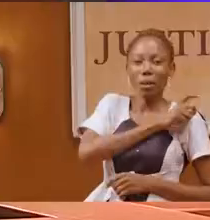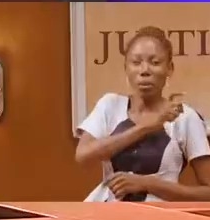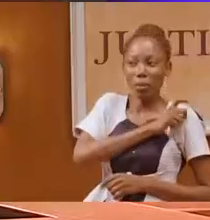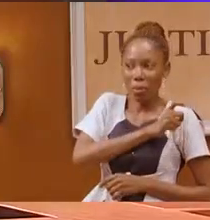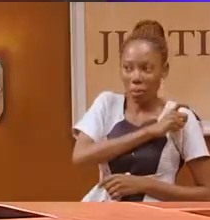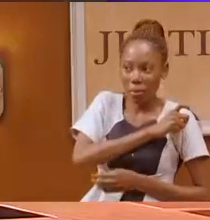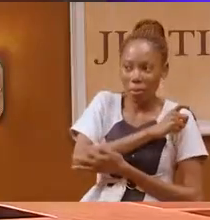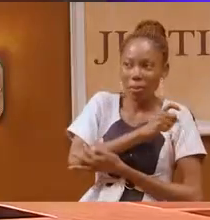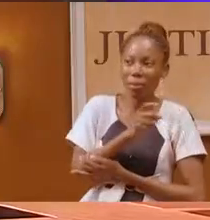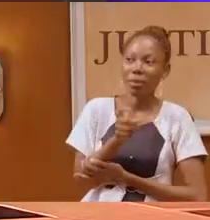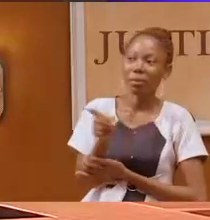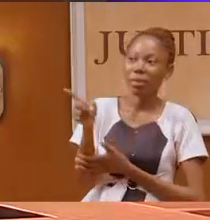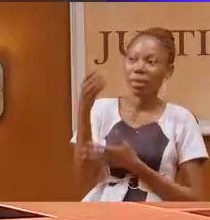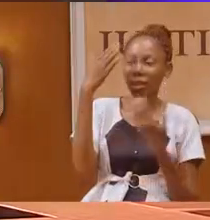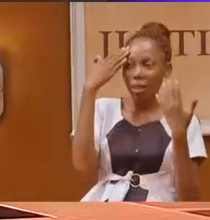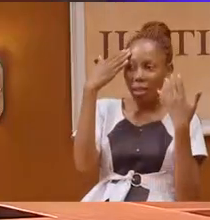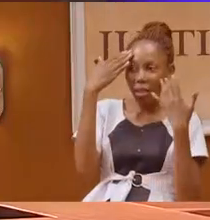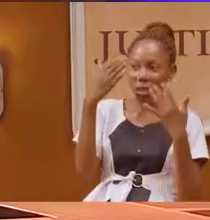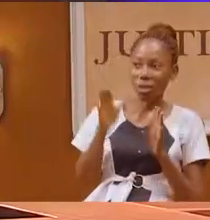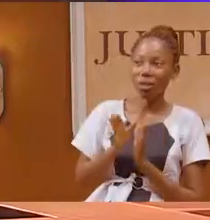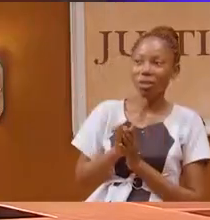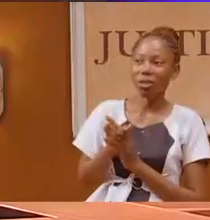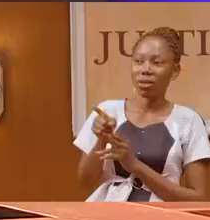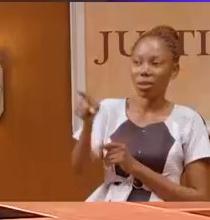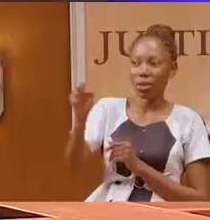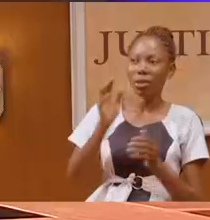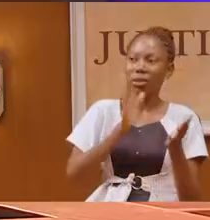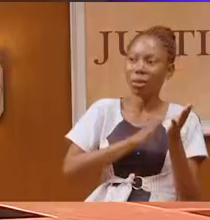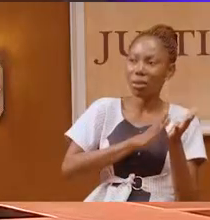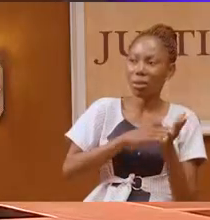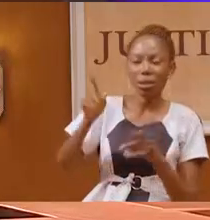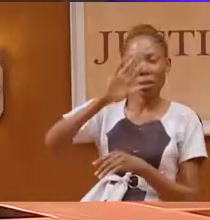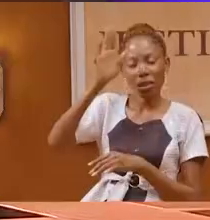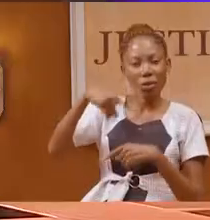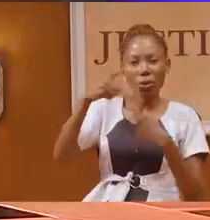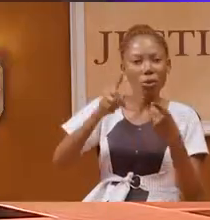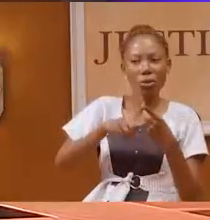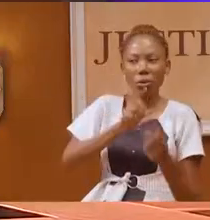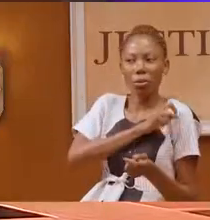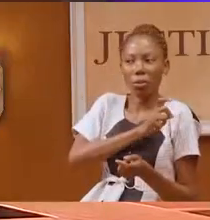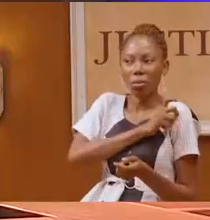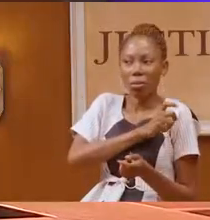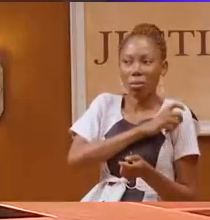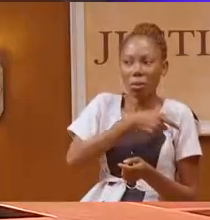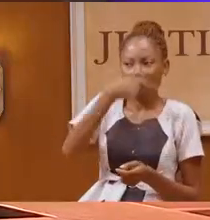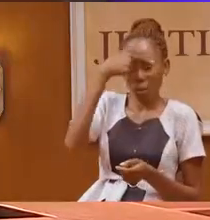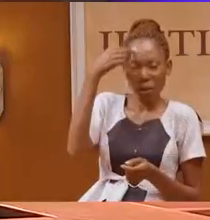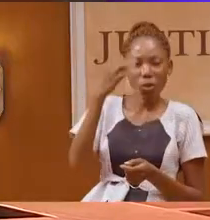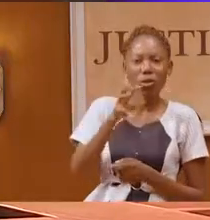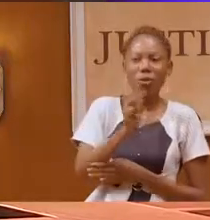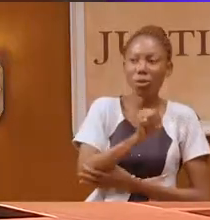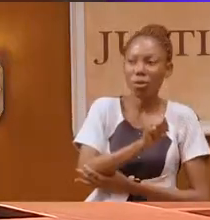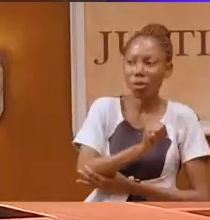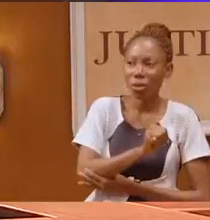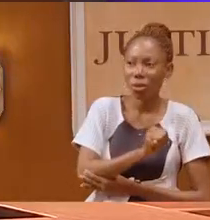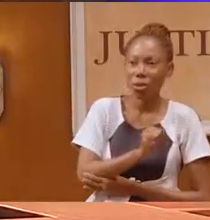since I was born. I got I schooled at the University of Calabar, but I've never been in a police station. But because of them,